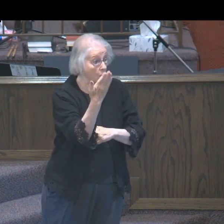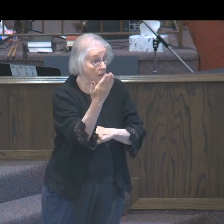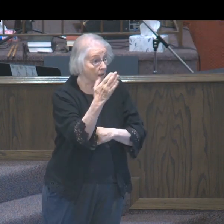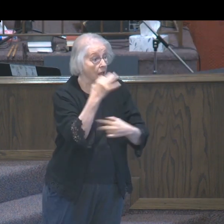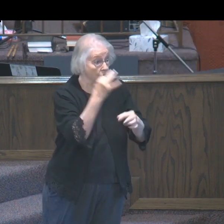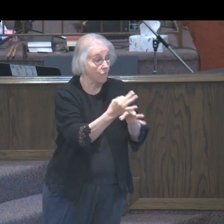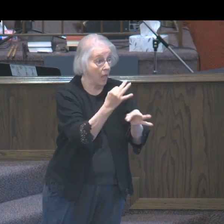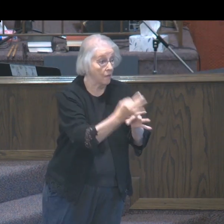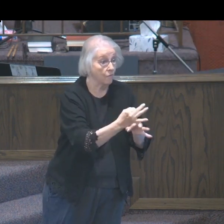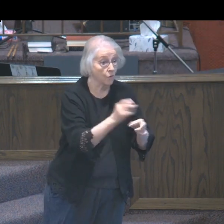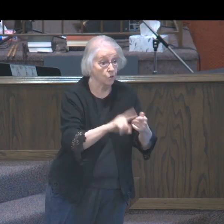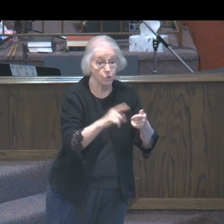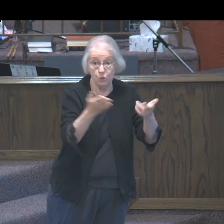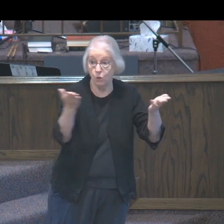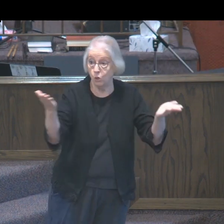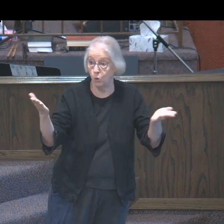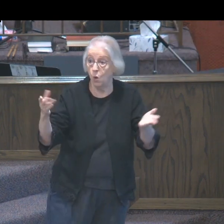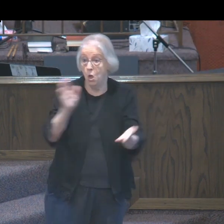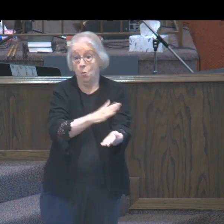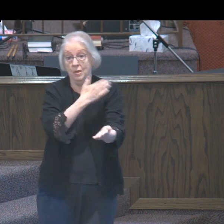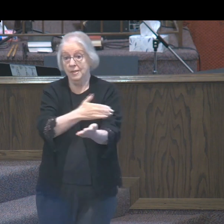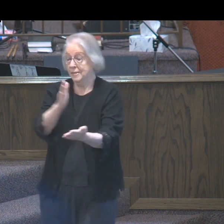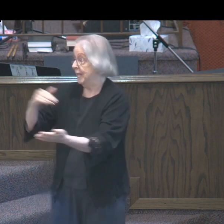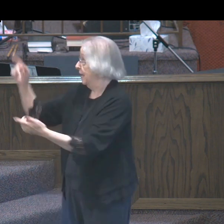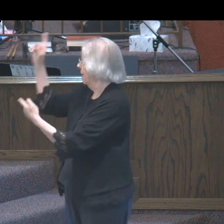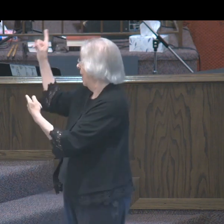song, Great is Thy Faithfulness.